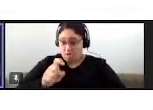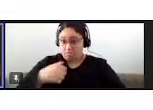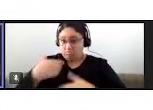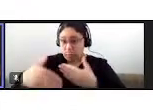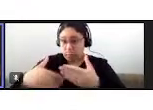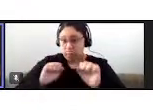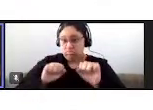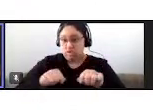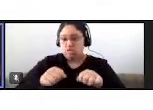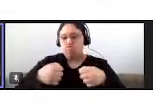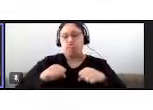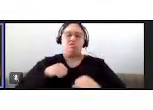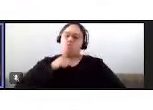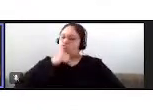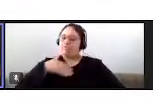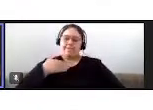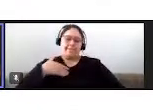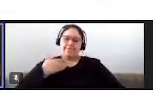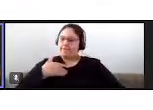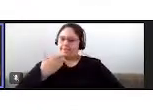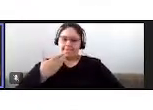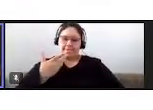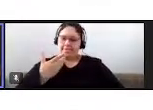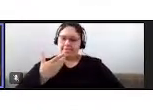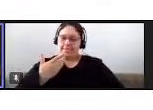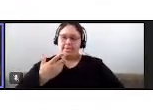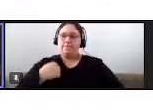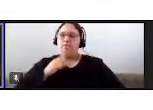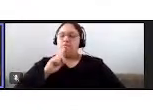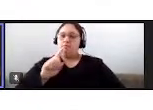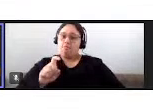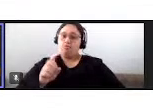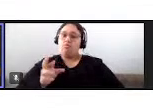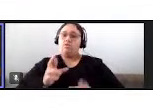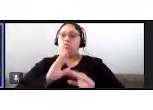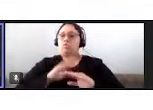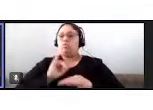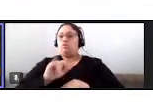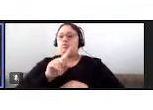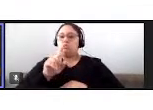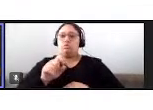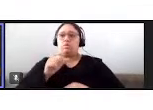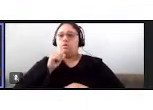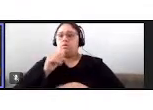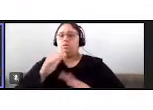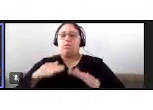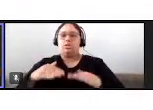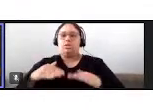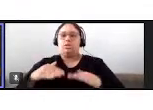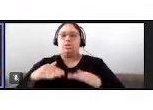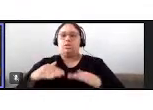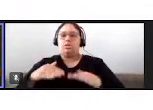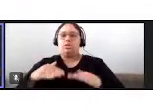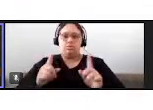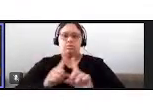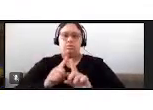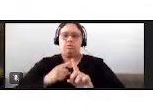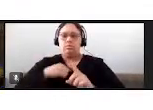Chair, I'm not happy if I have to ask to respond to that. I'm not happy because I tend to believe